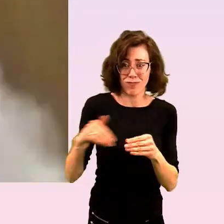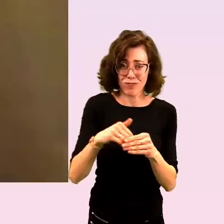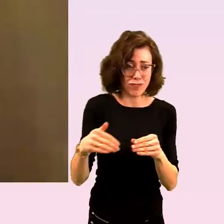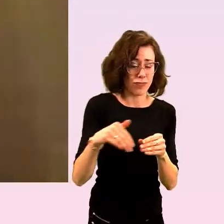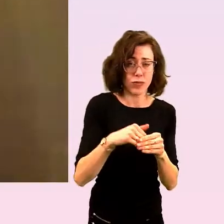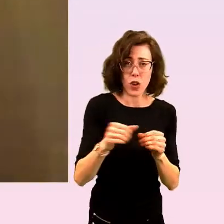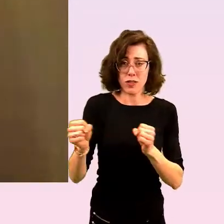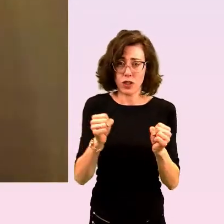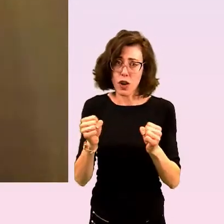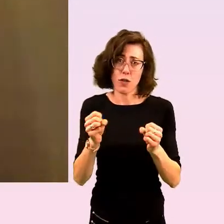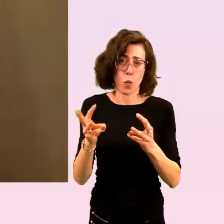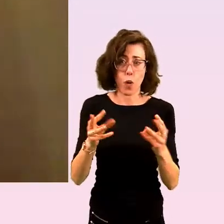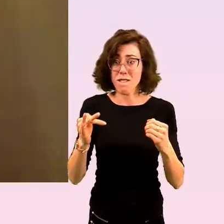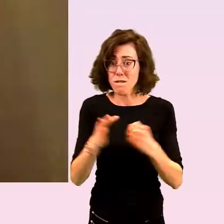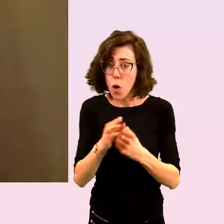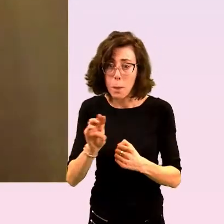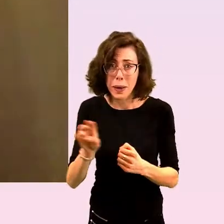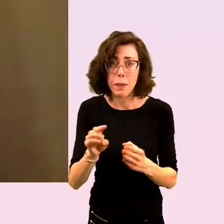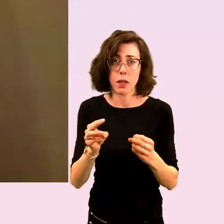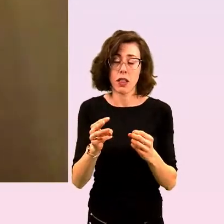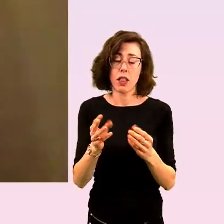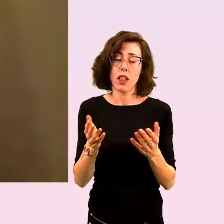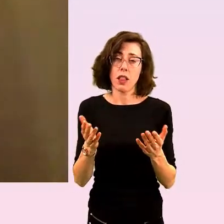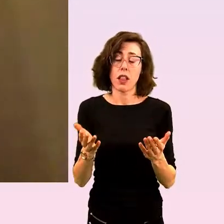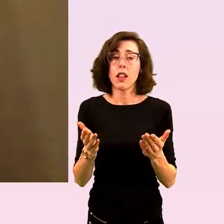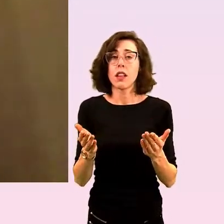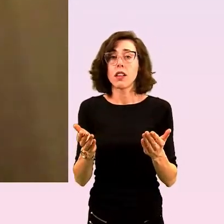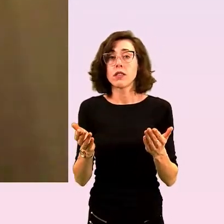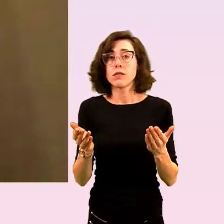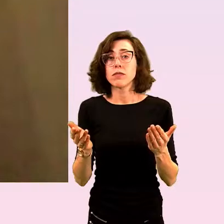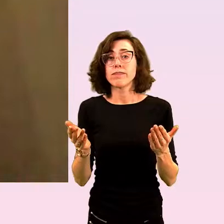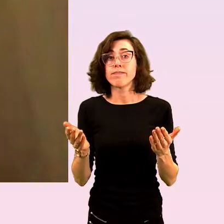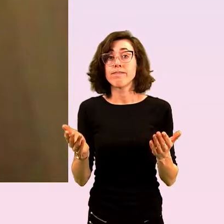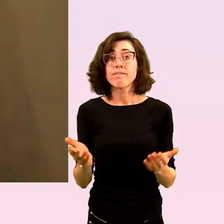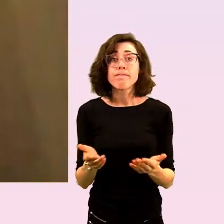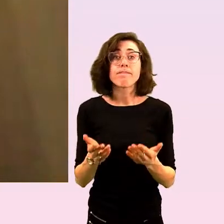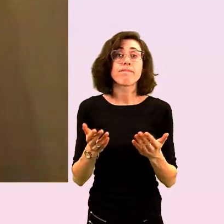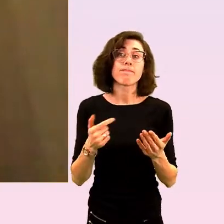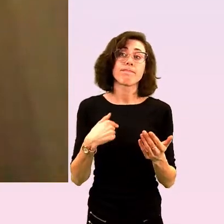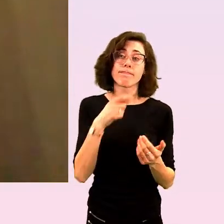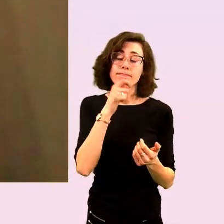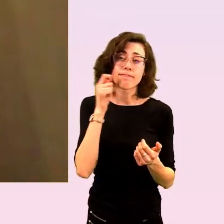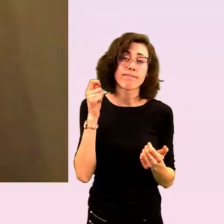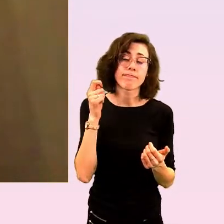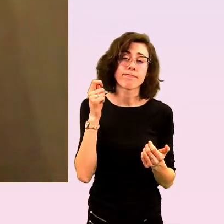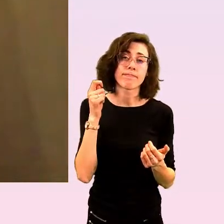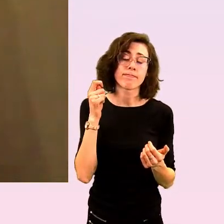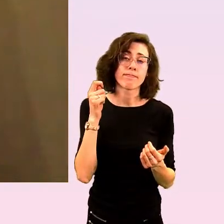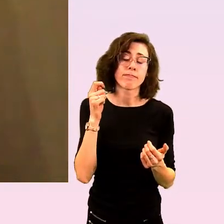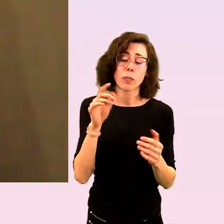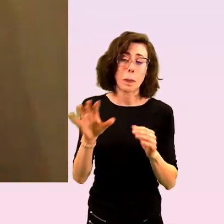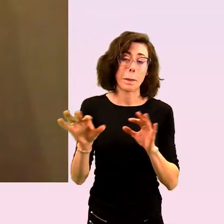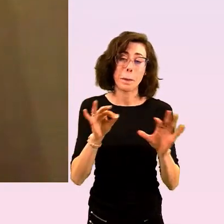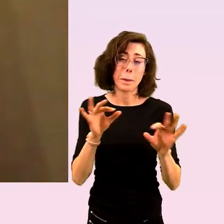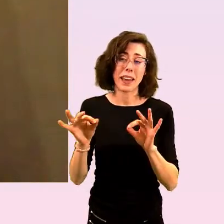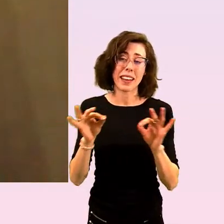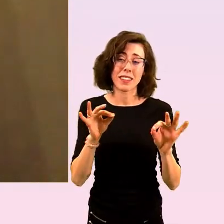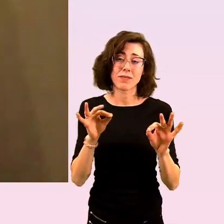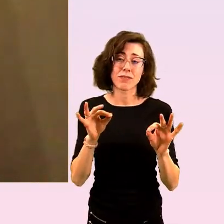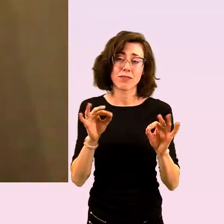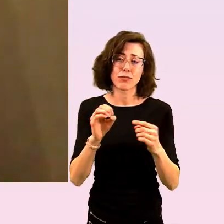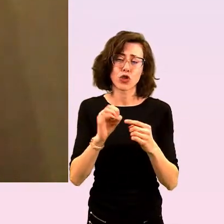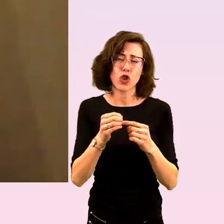serves. Like, it needs to reflect that society. So I would say that you just choose wisely,